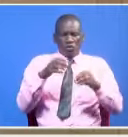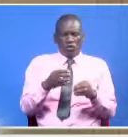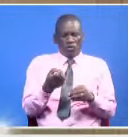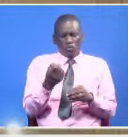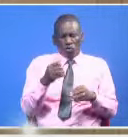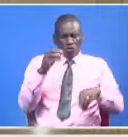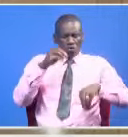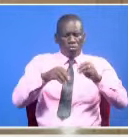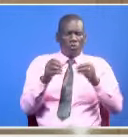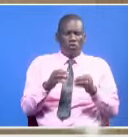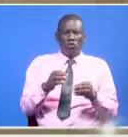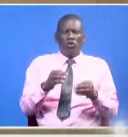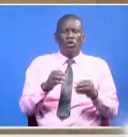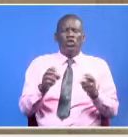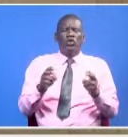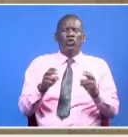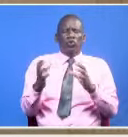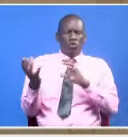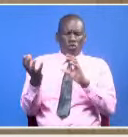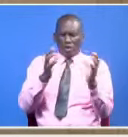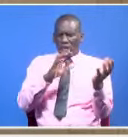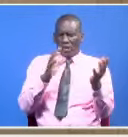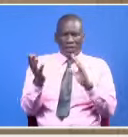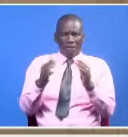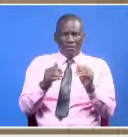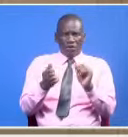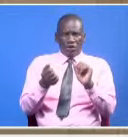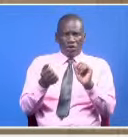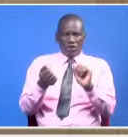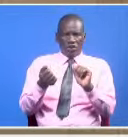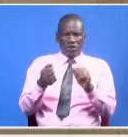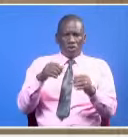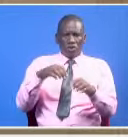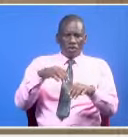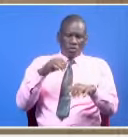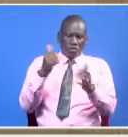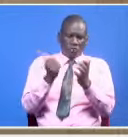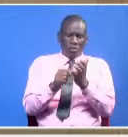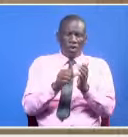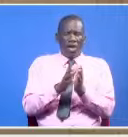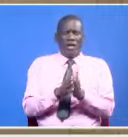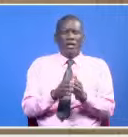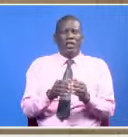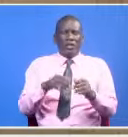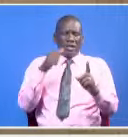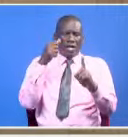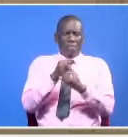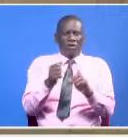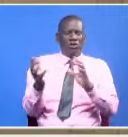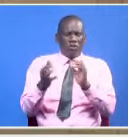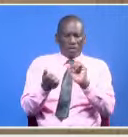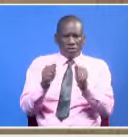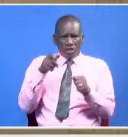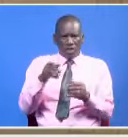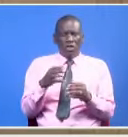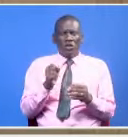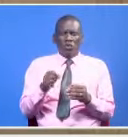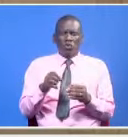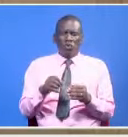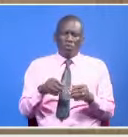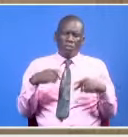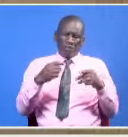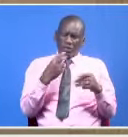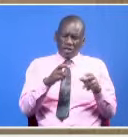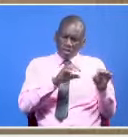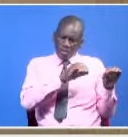global climate crisis, it shoulders the greatest burden of the impacts of climate change. And so critics see this relocation as one of the ways